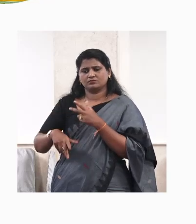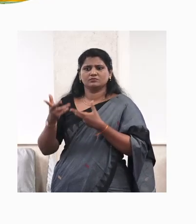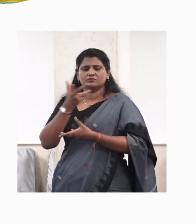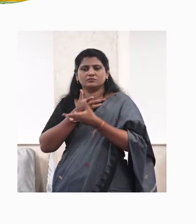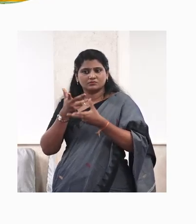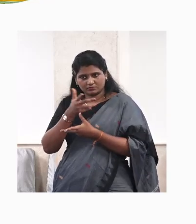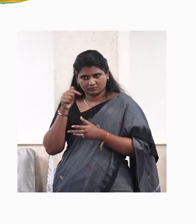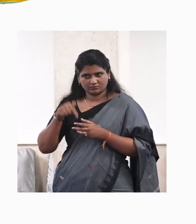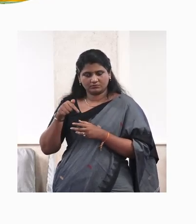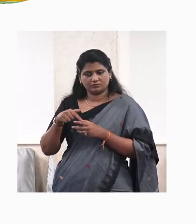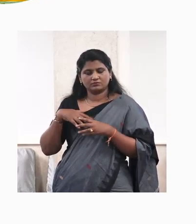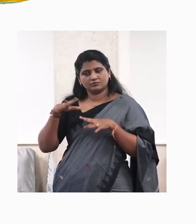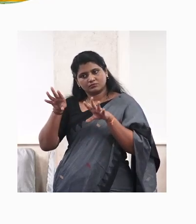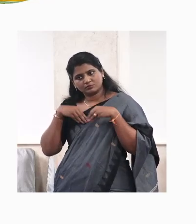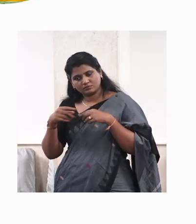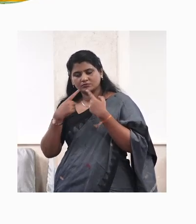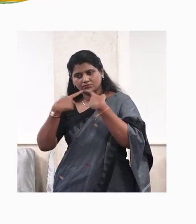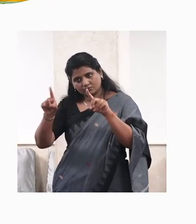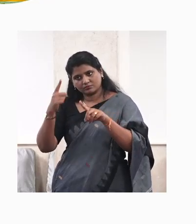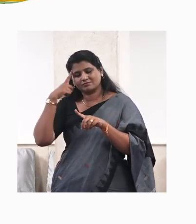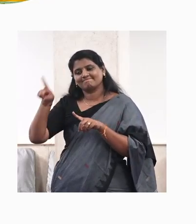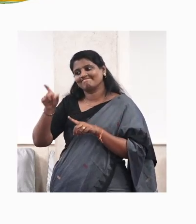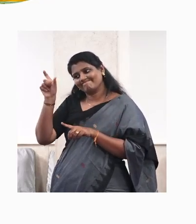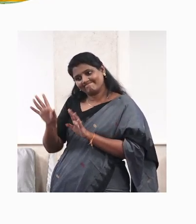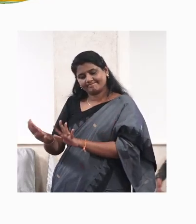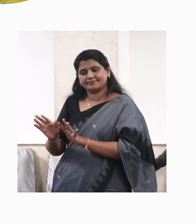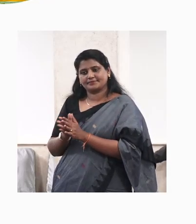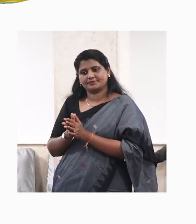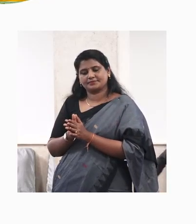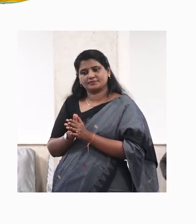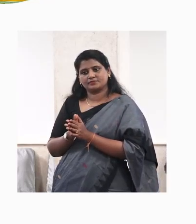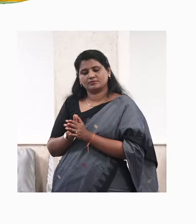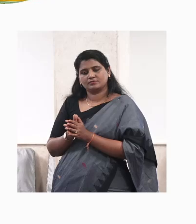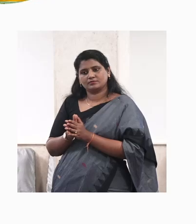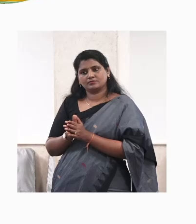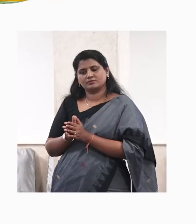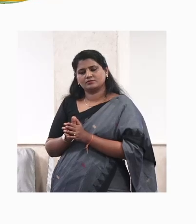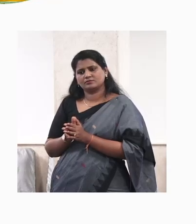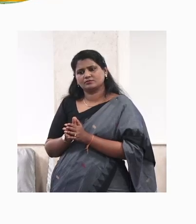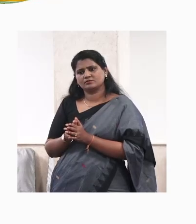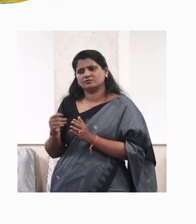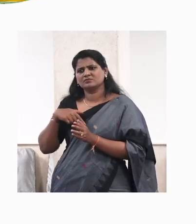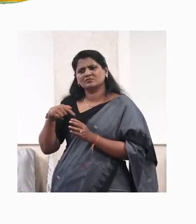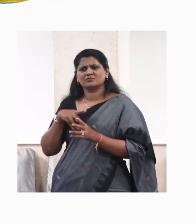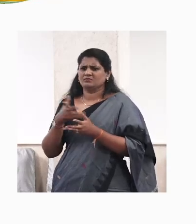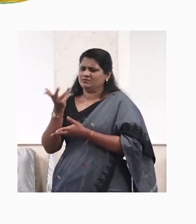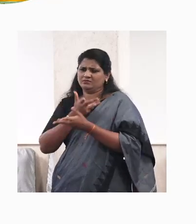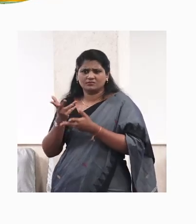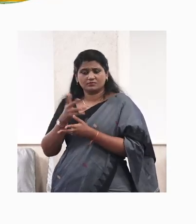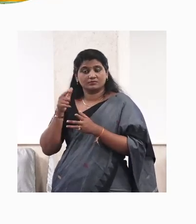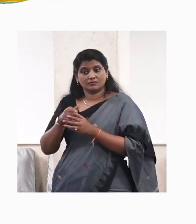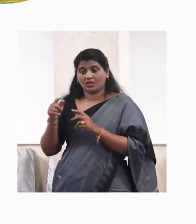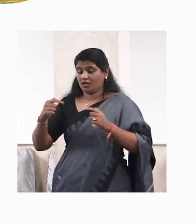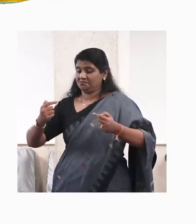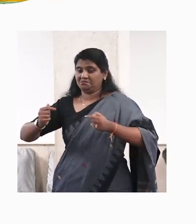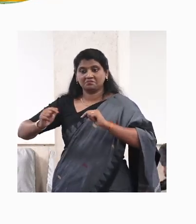such that it accommodates and allows for that. Without it being, like she said, in an ordinary discussion, it will become a heated